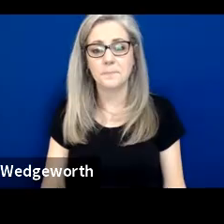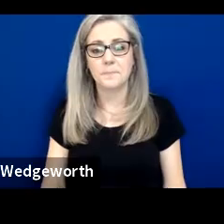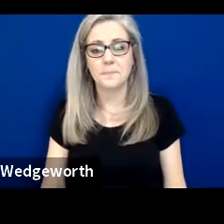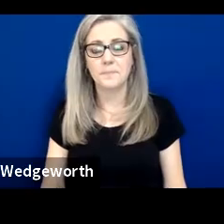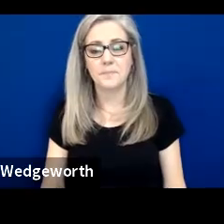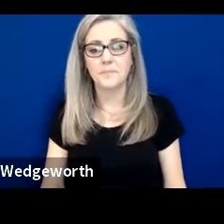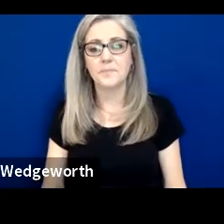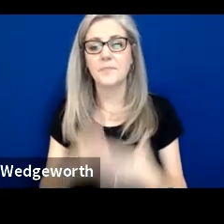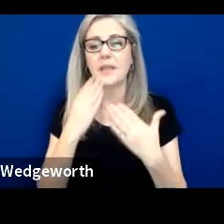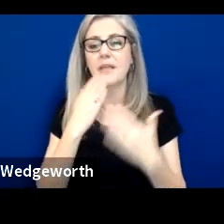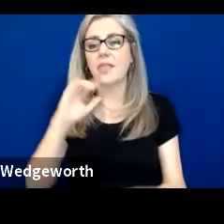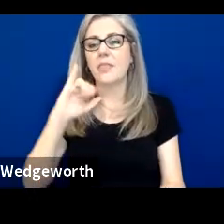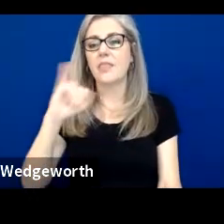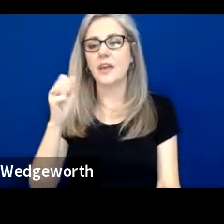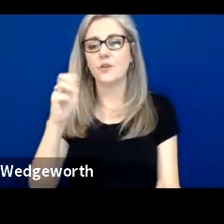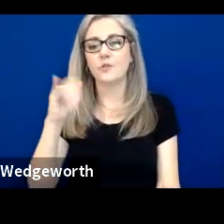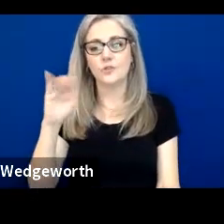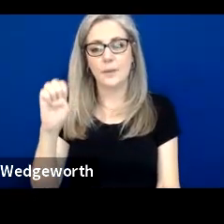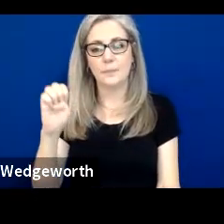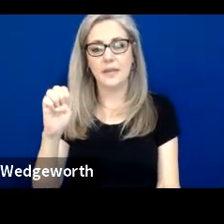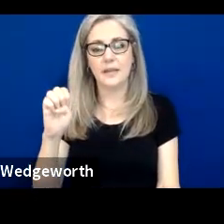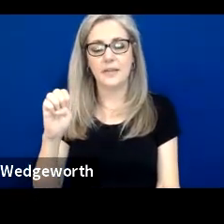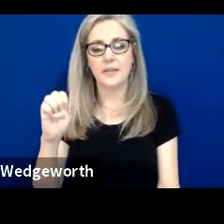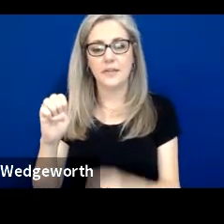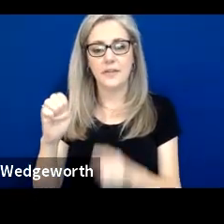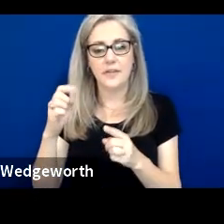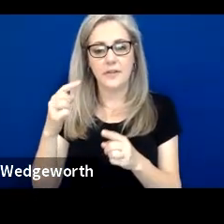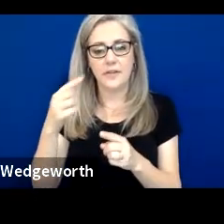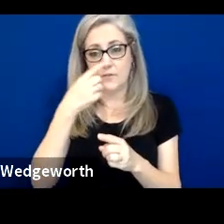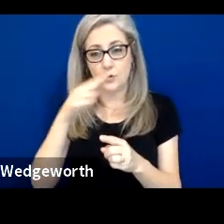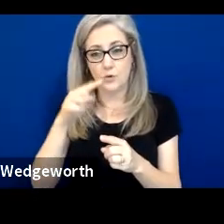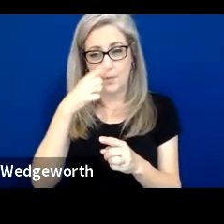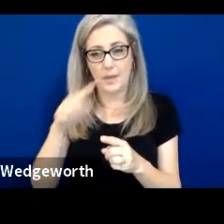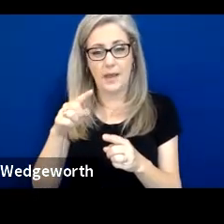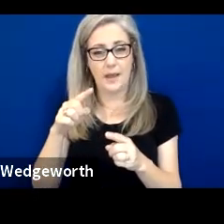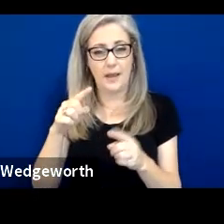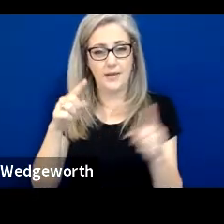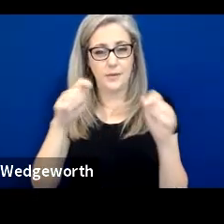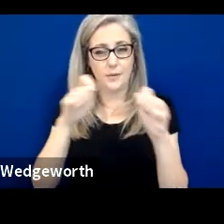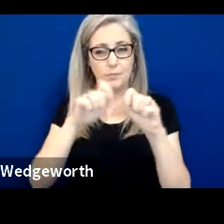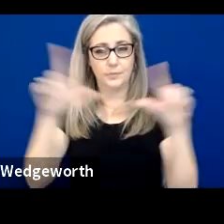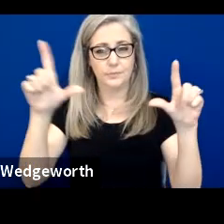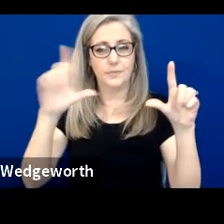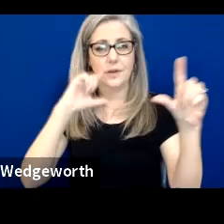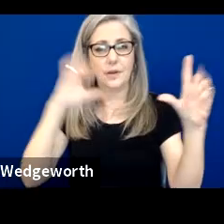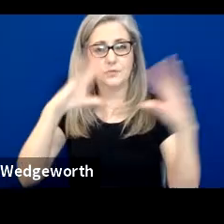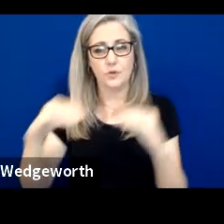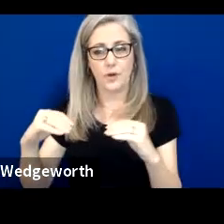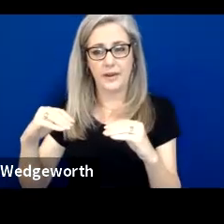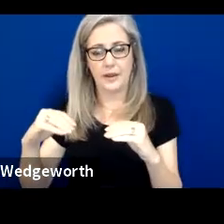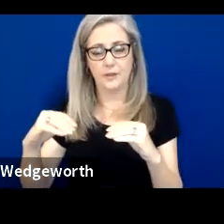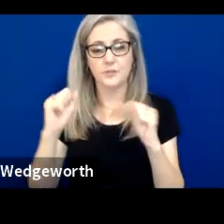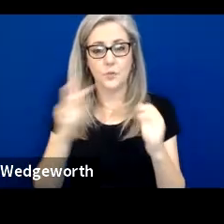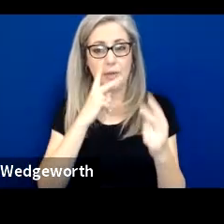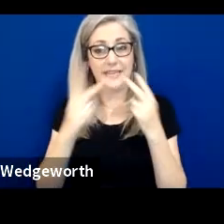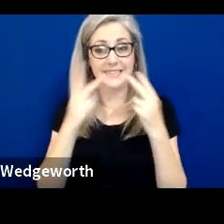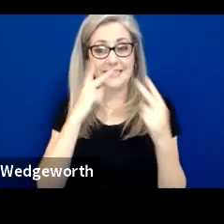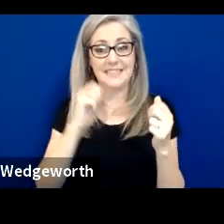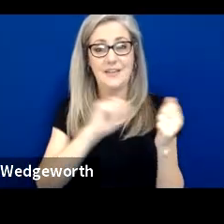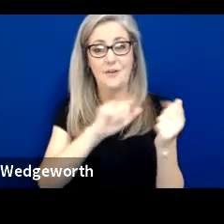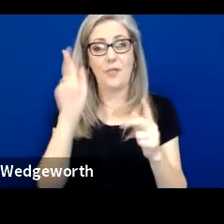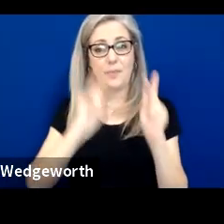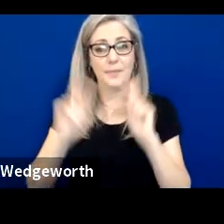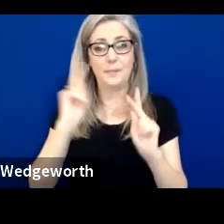Thank you, Jeremy. If you don't mind taking the presentation off, that way we can see everyone's lovely faces on